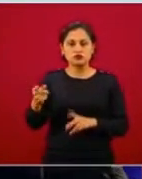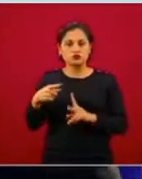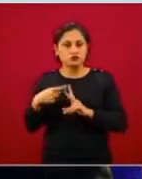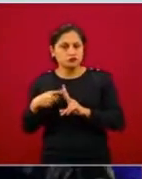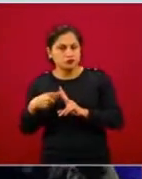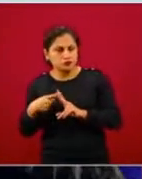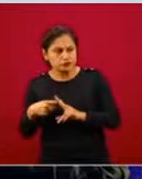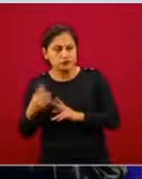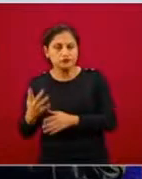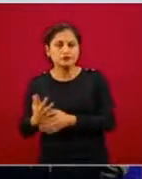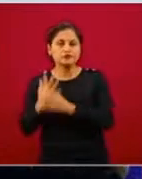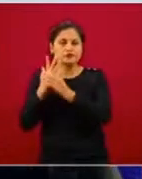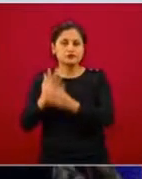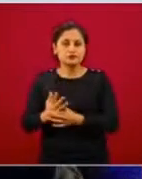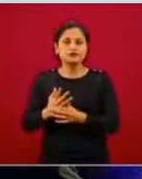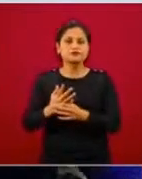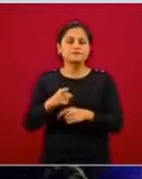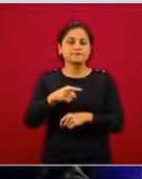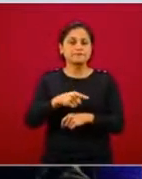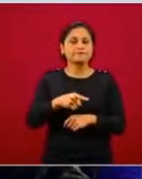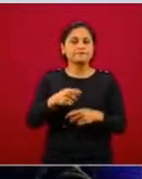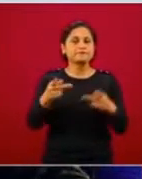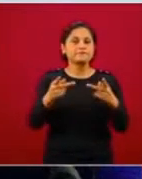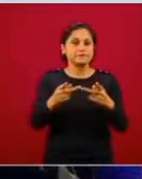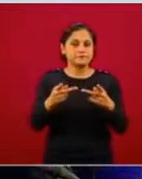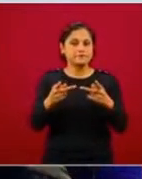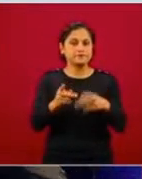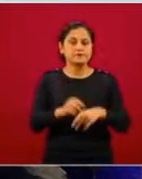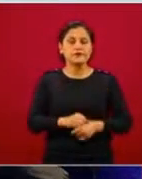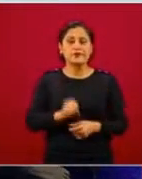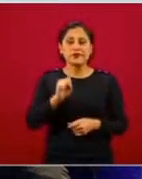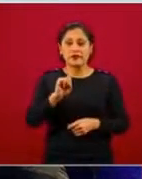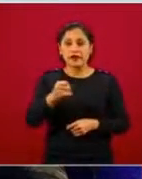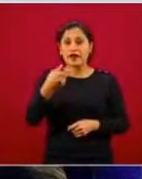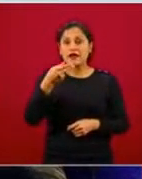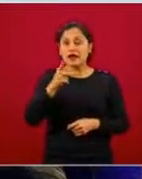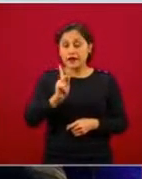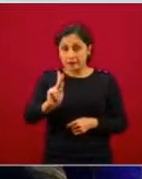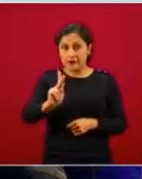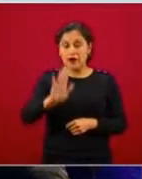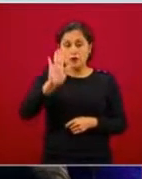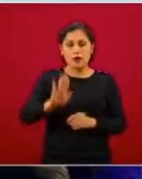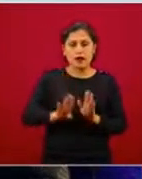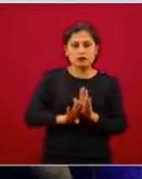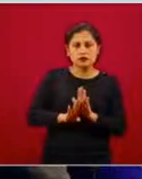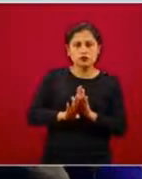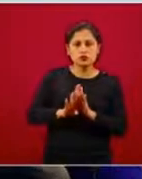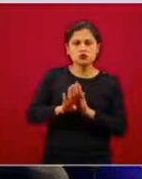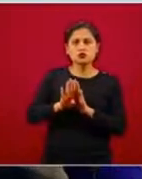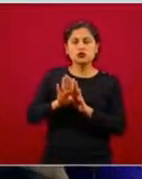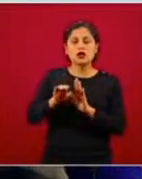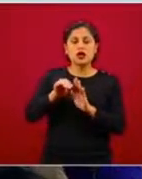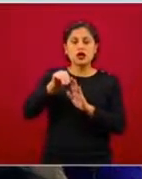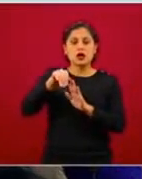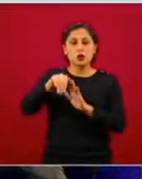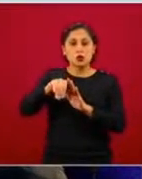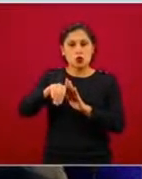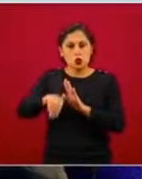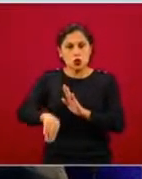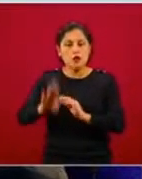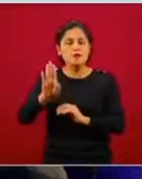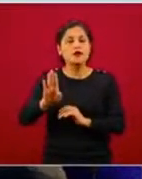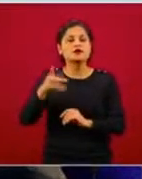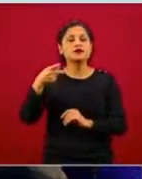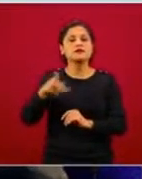So this is great because of safe distancing has been firmly in place. And we can see that it is going down a little bit,